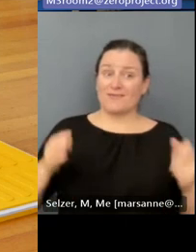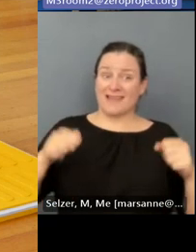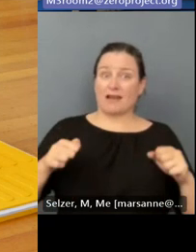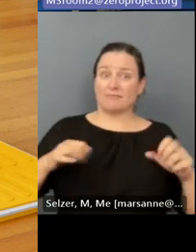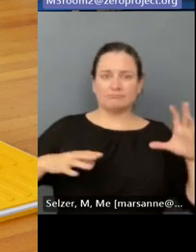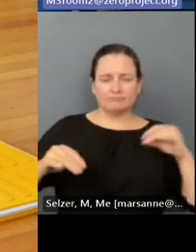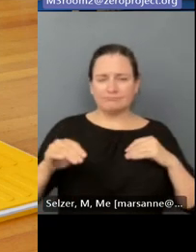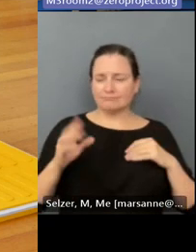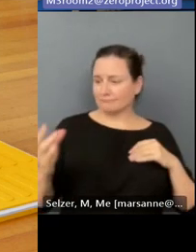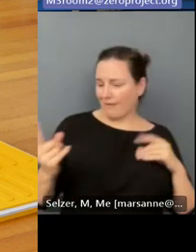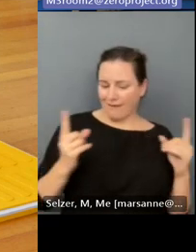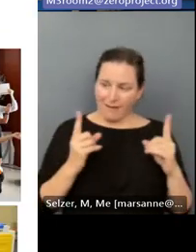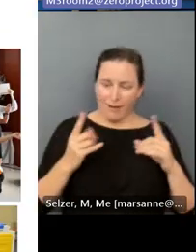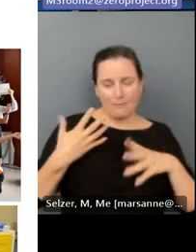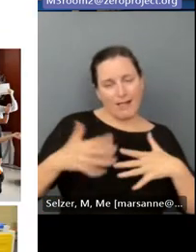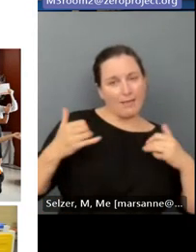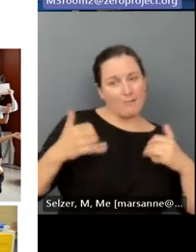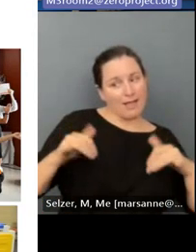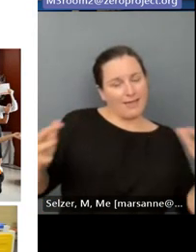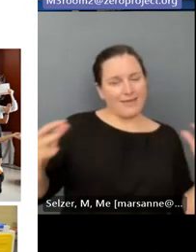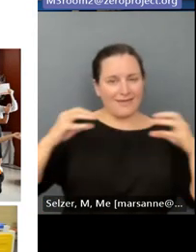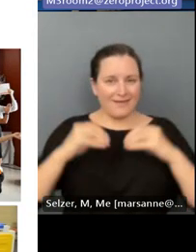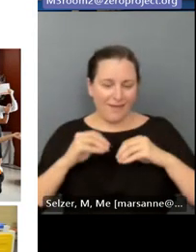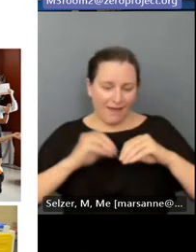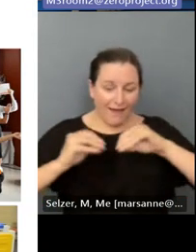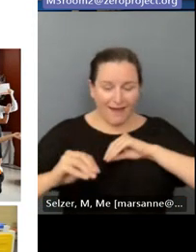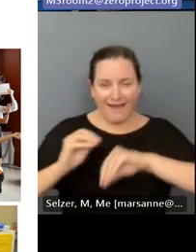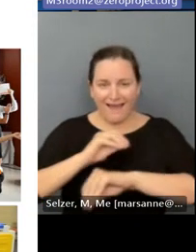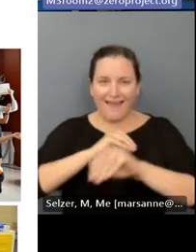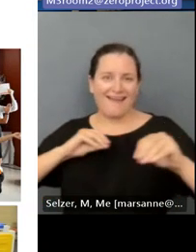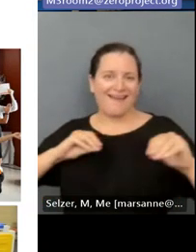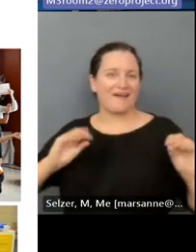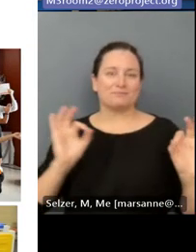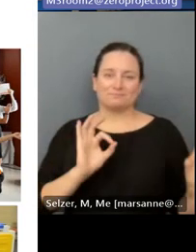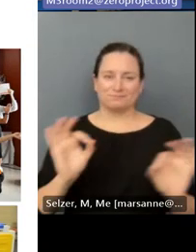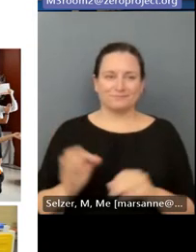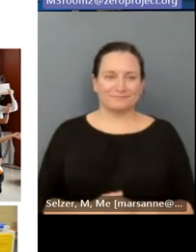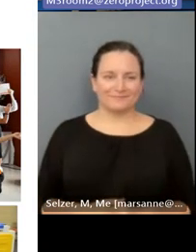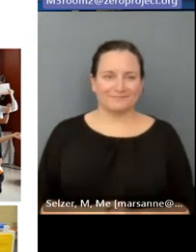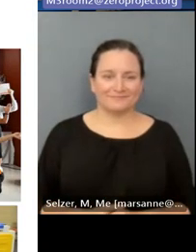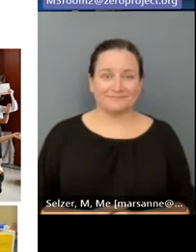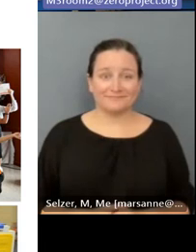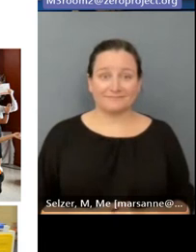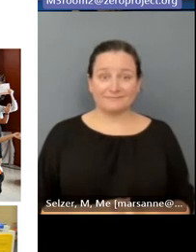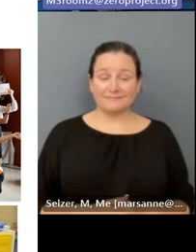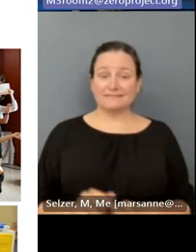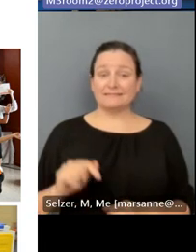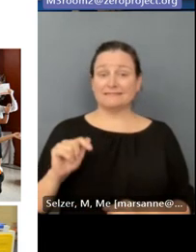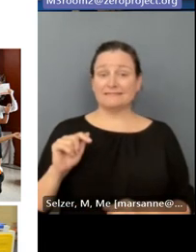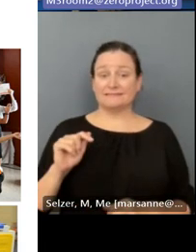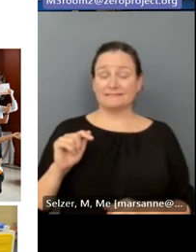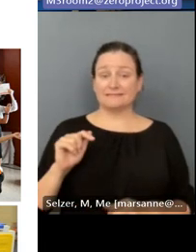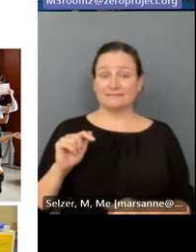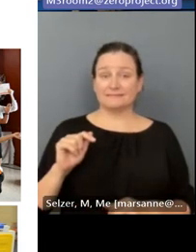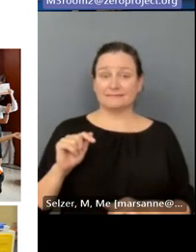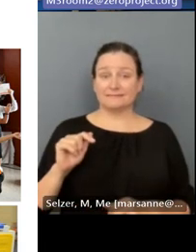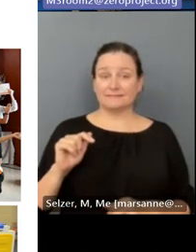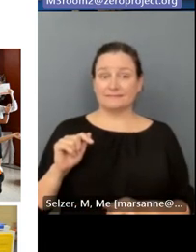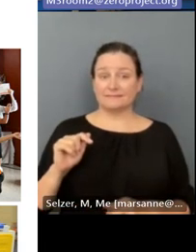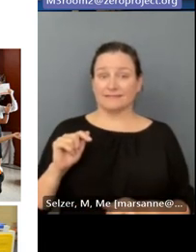inclusion. And our program is supported by the rigorous research, adaptable to diverse cultural